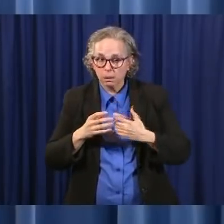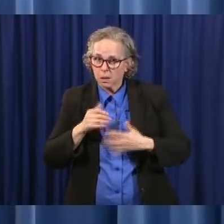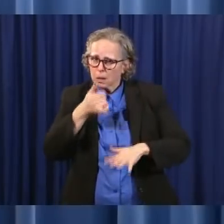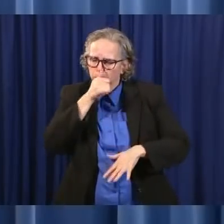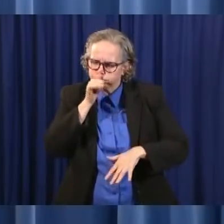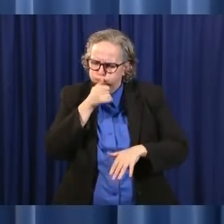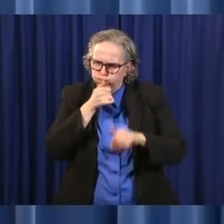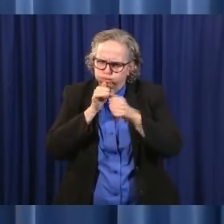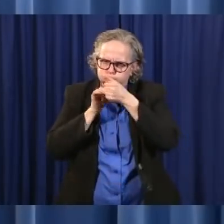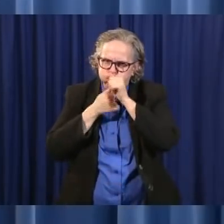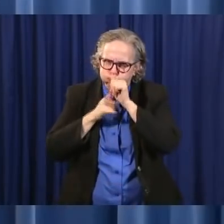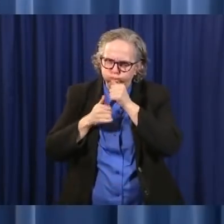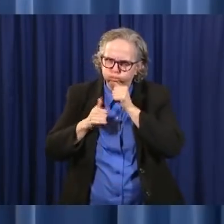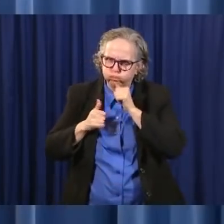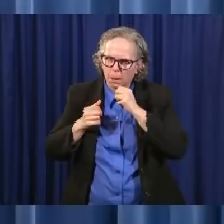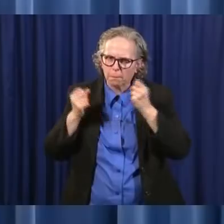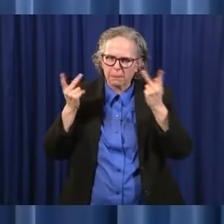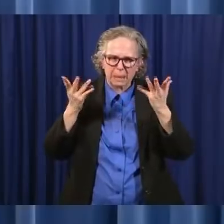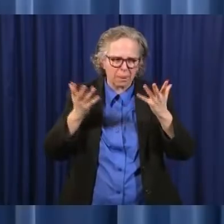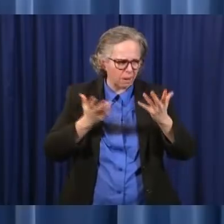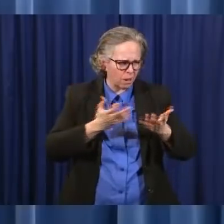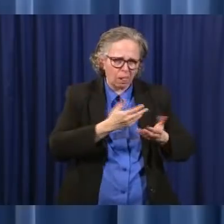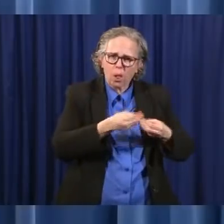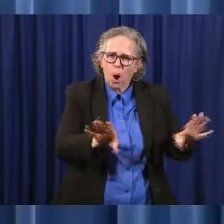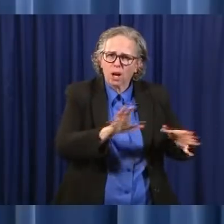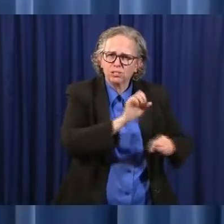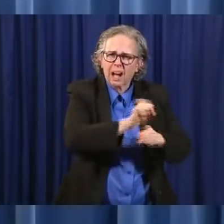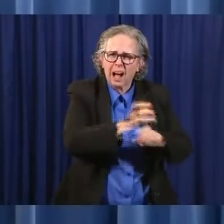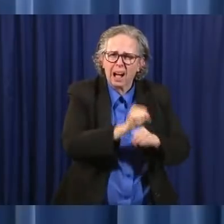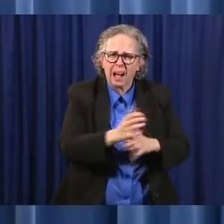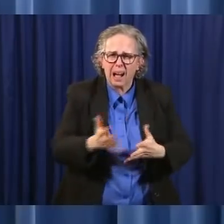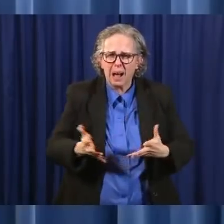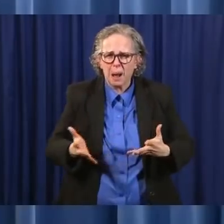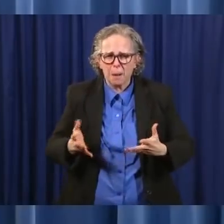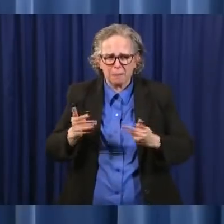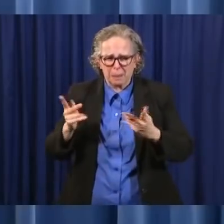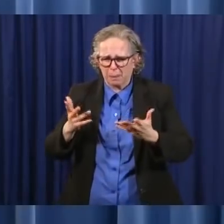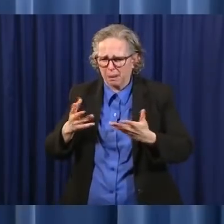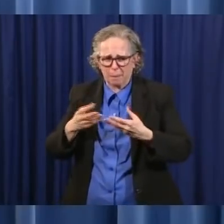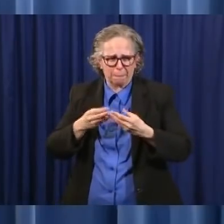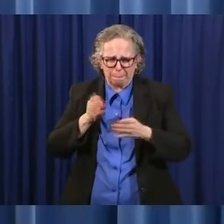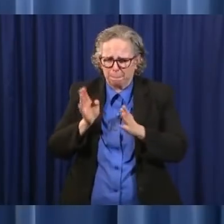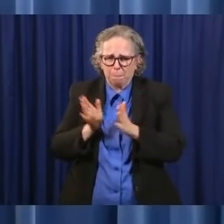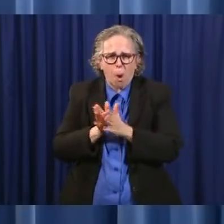people unemployed. A lot of small businesses that are severely hurt.